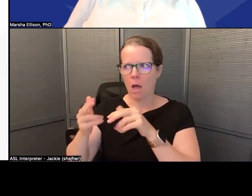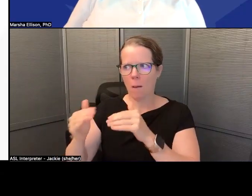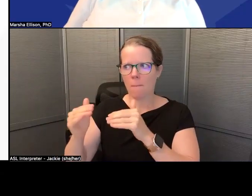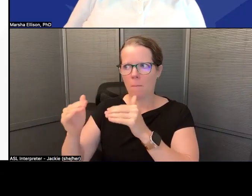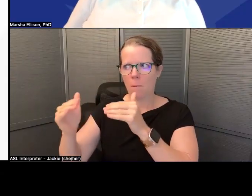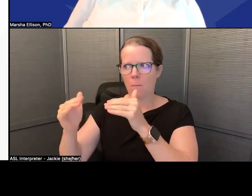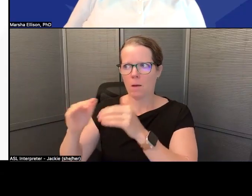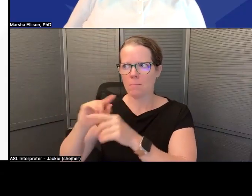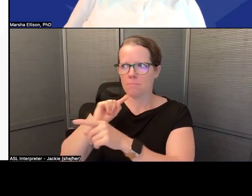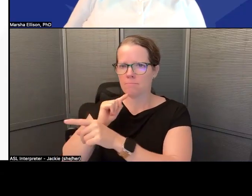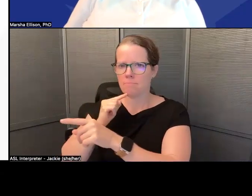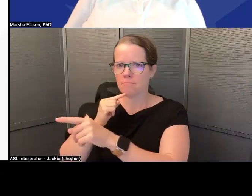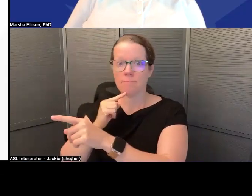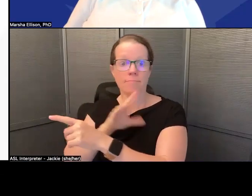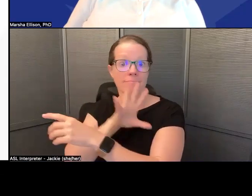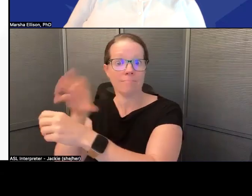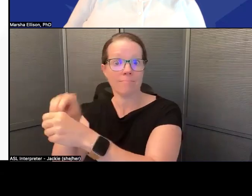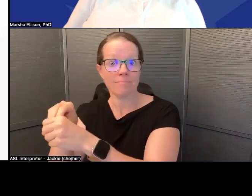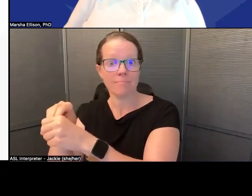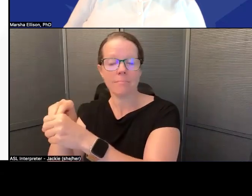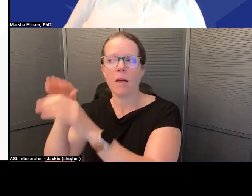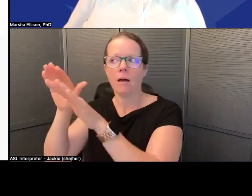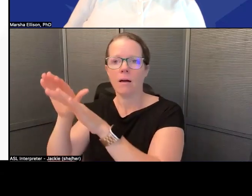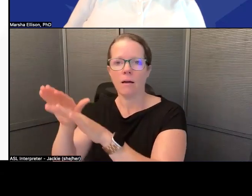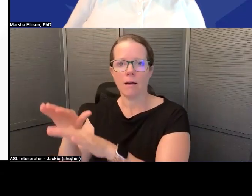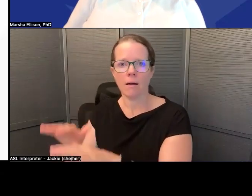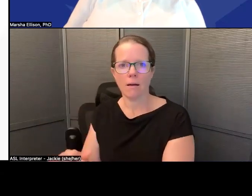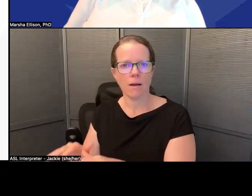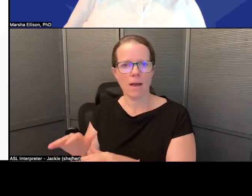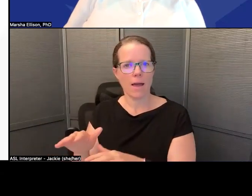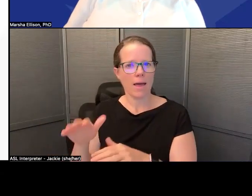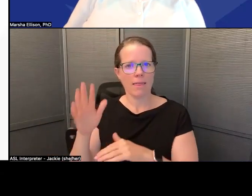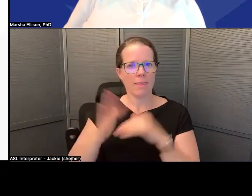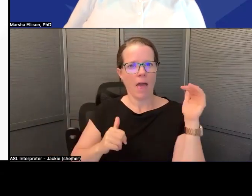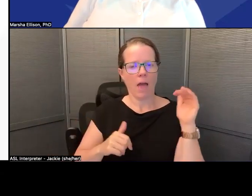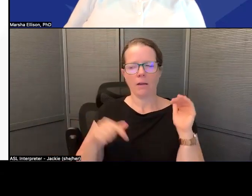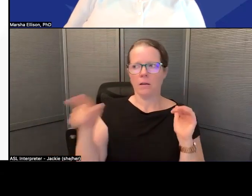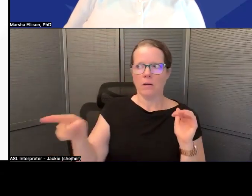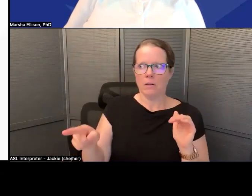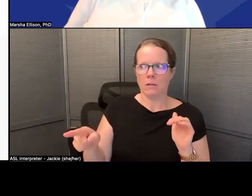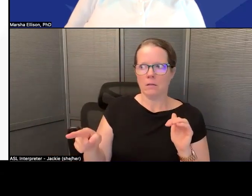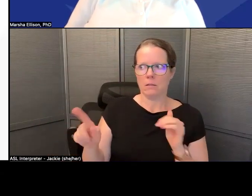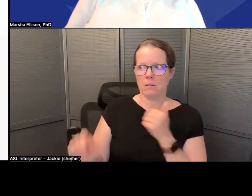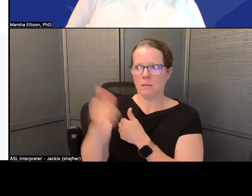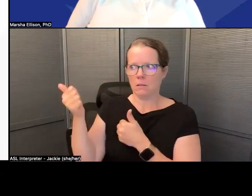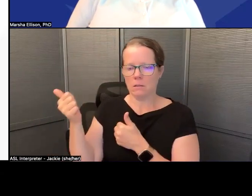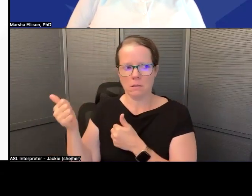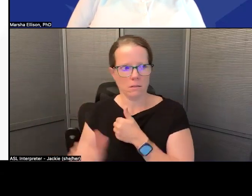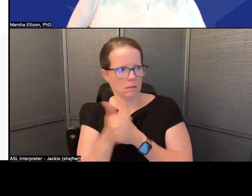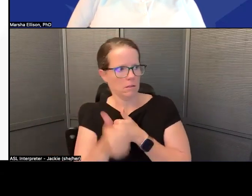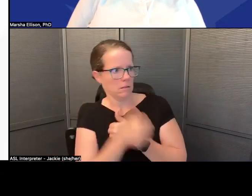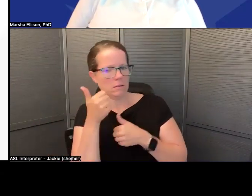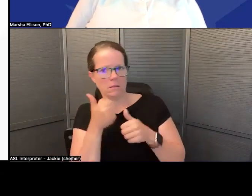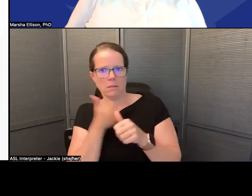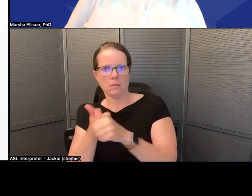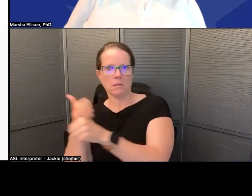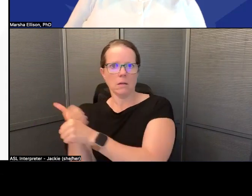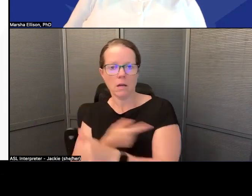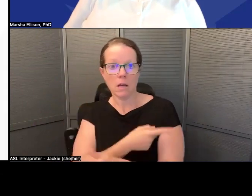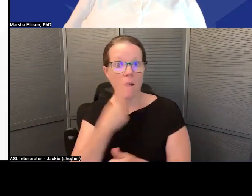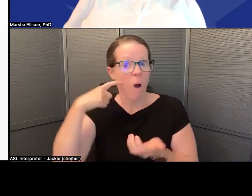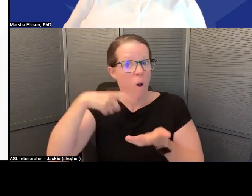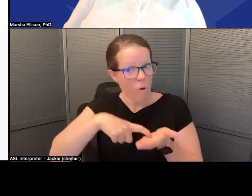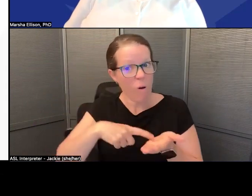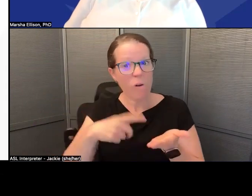from using restraints to having staff presence and a reduction of hands-on interventions. There